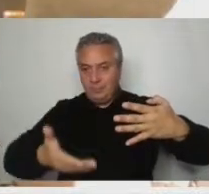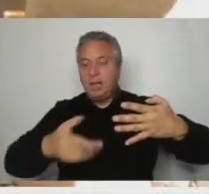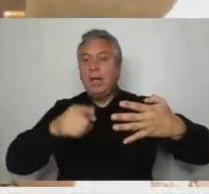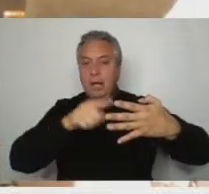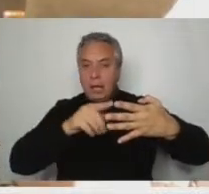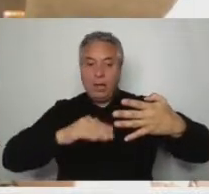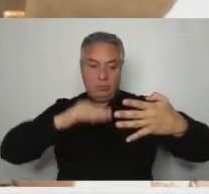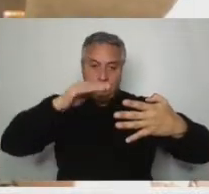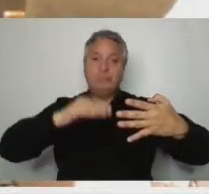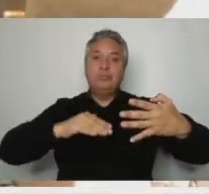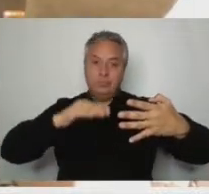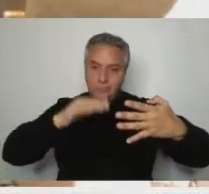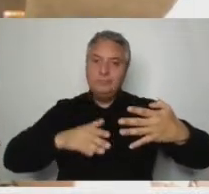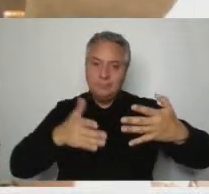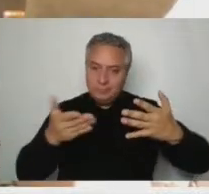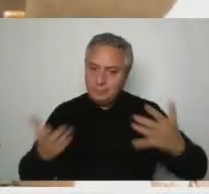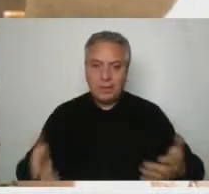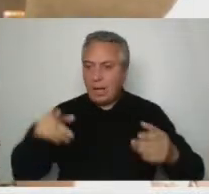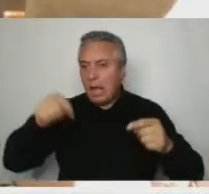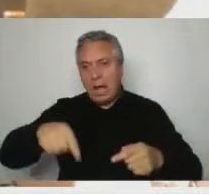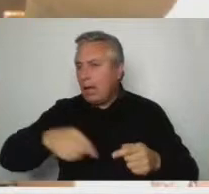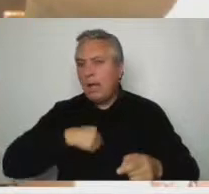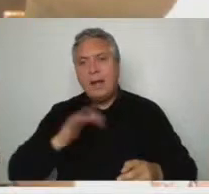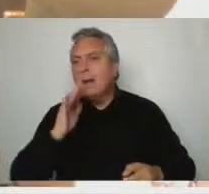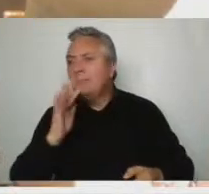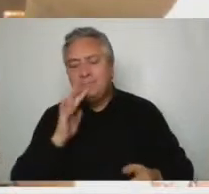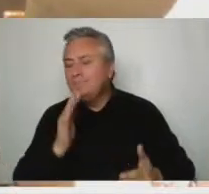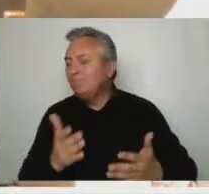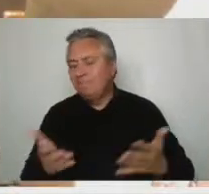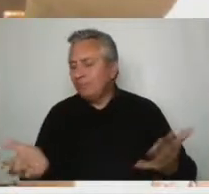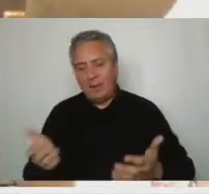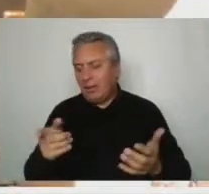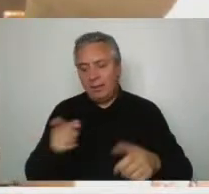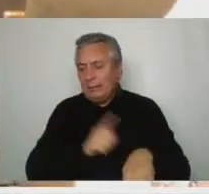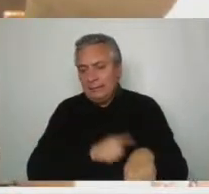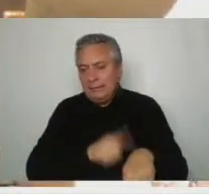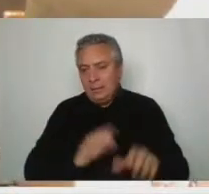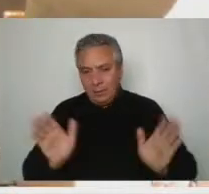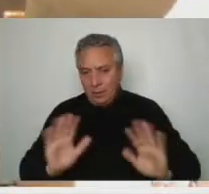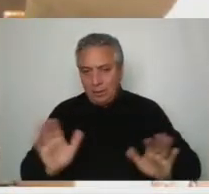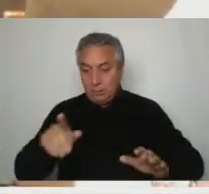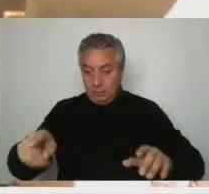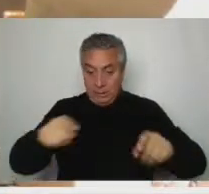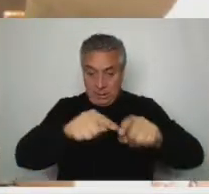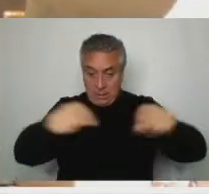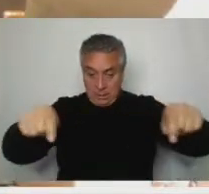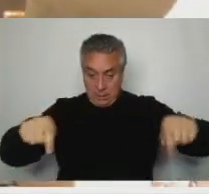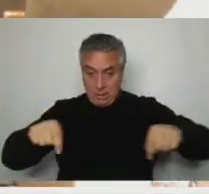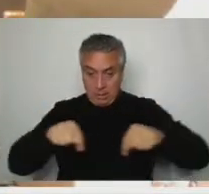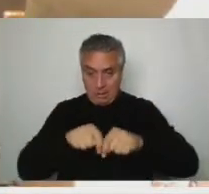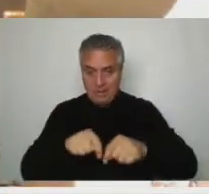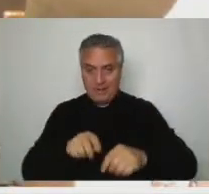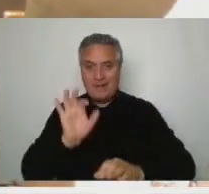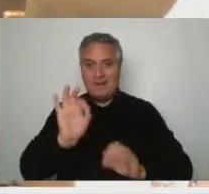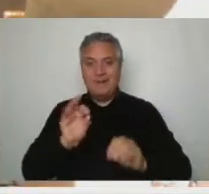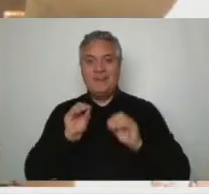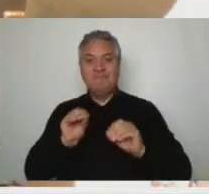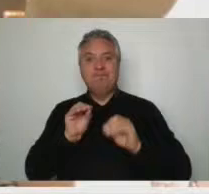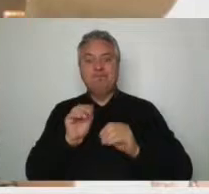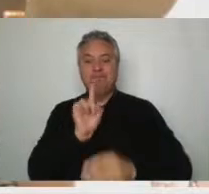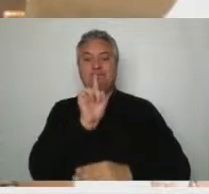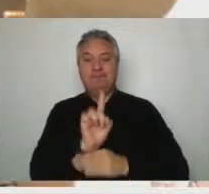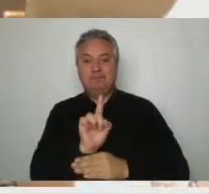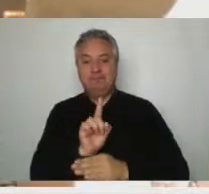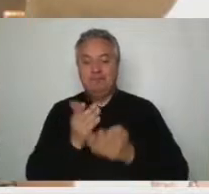Inequality in education is expressed at different levels for different reasons. I don't have time to refer to these, but what happens in the classroom is